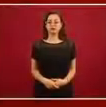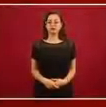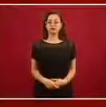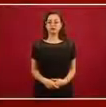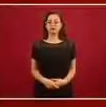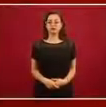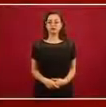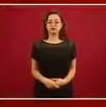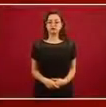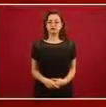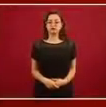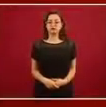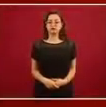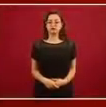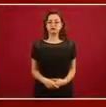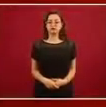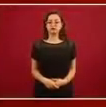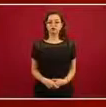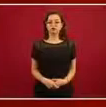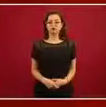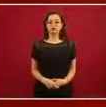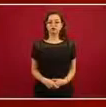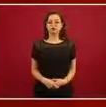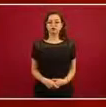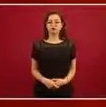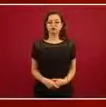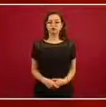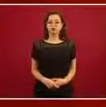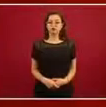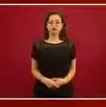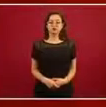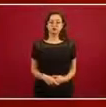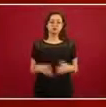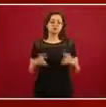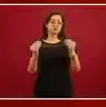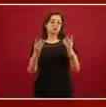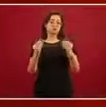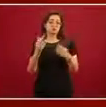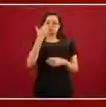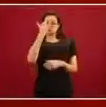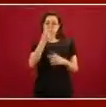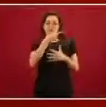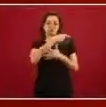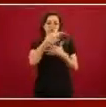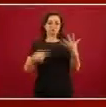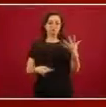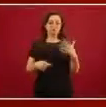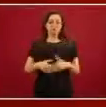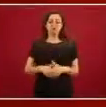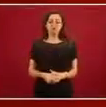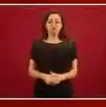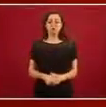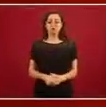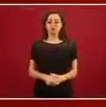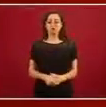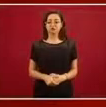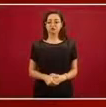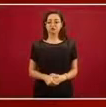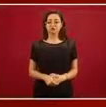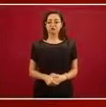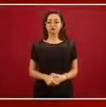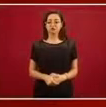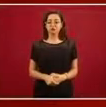but could it be? Could it be that a municipality that is considered to be COVID free